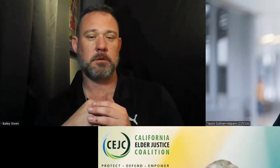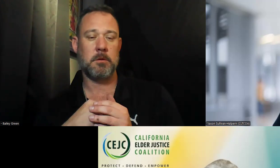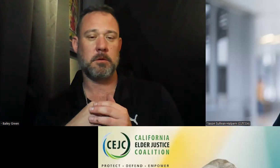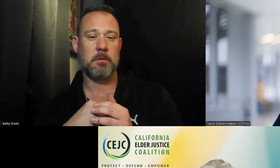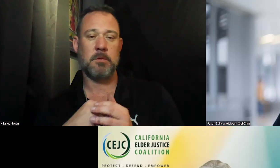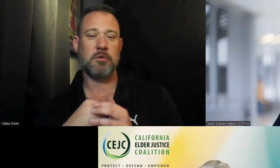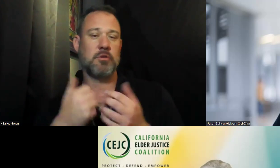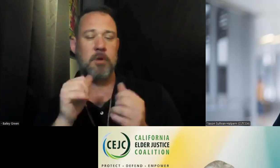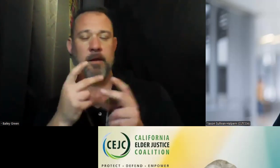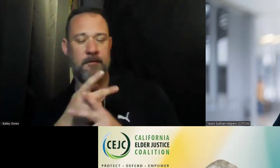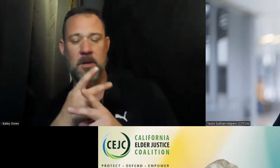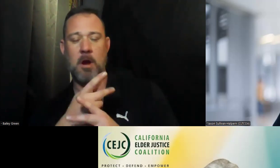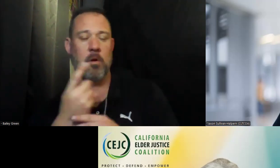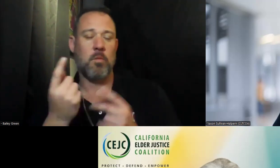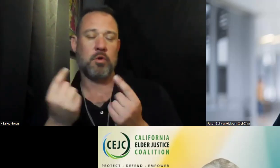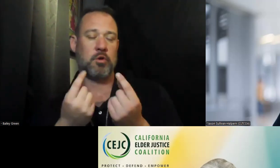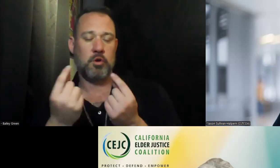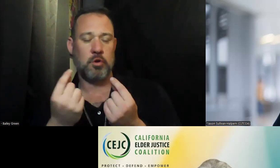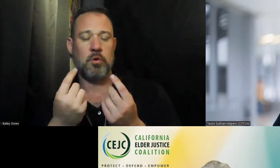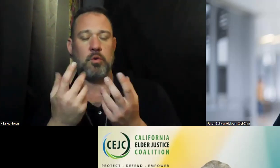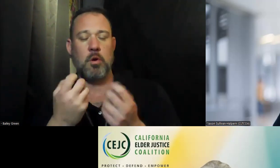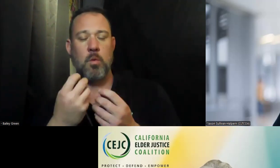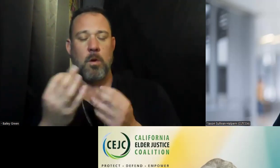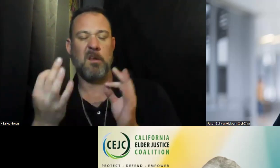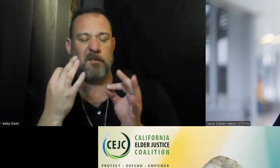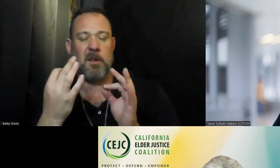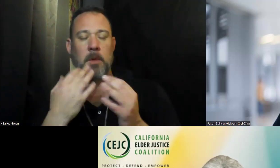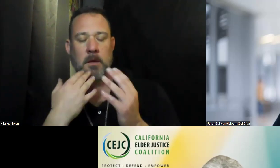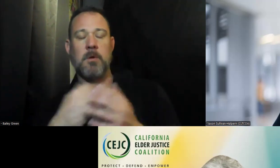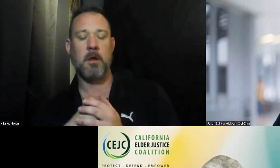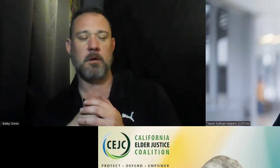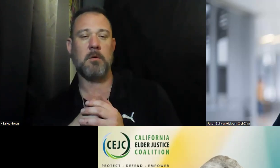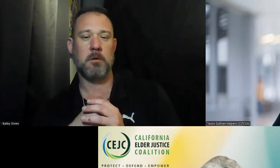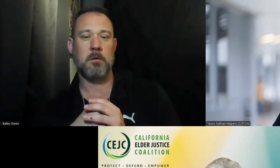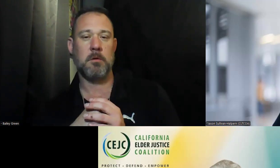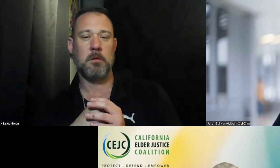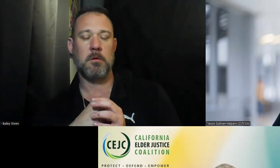figure out what we do, and I wanted to get input. So thanks.